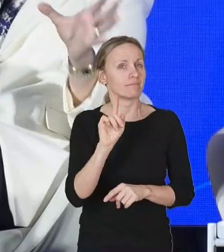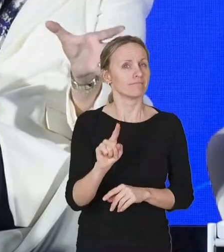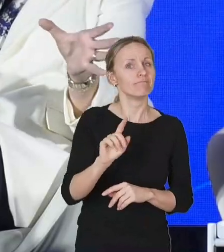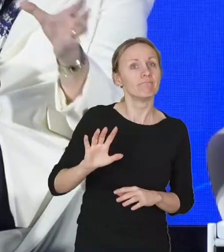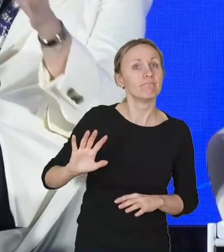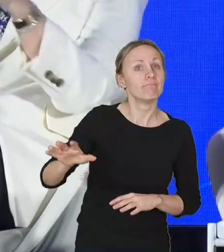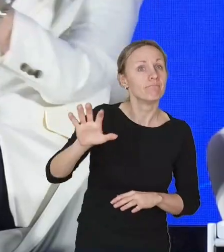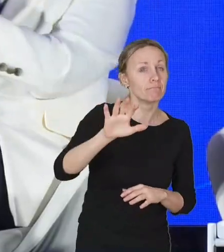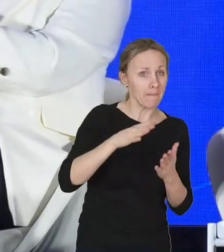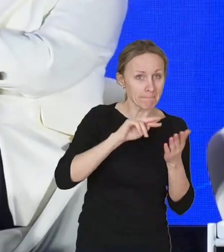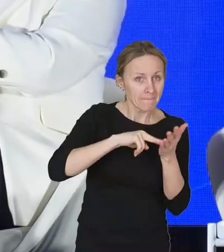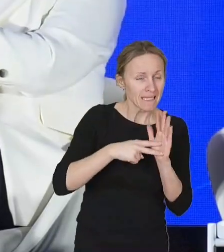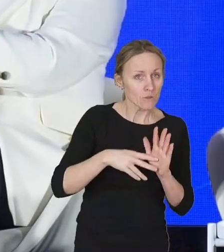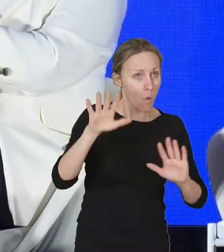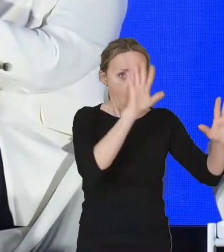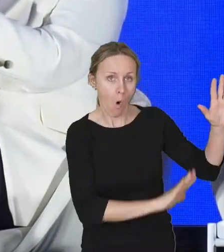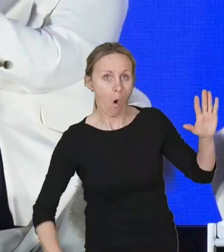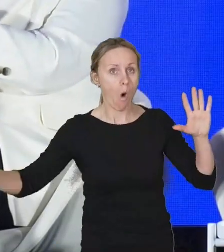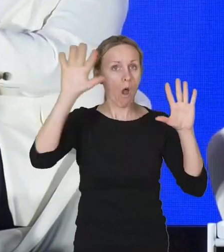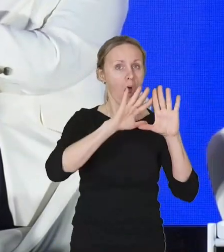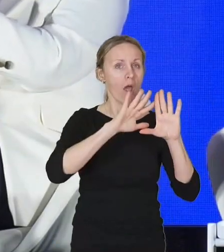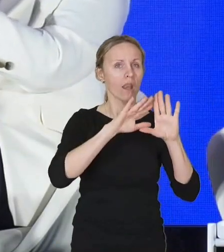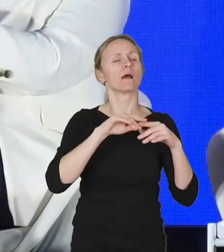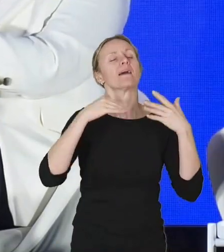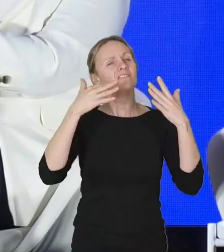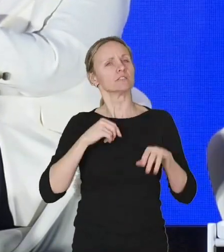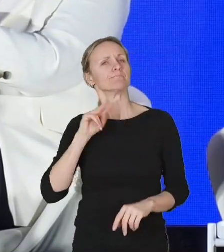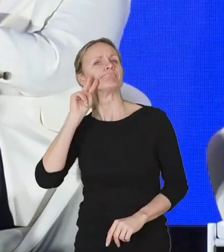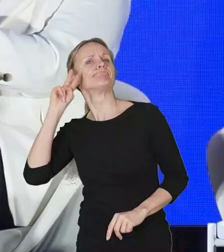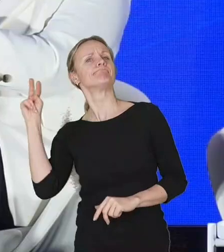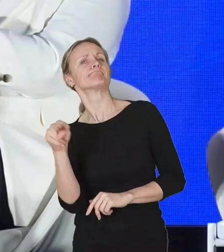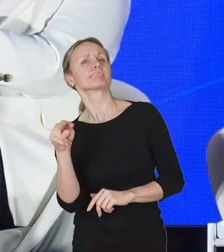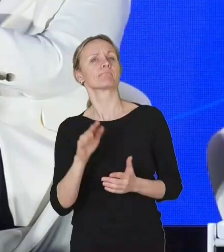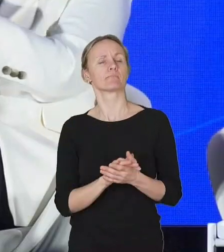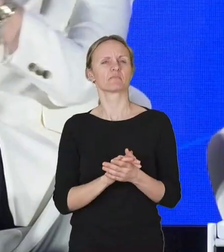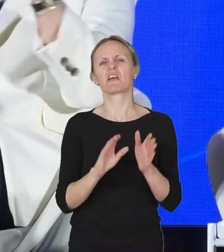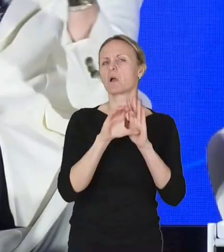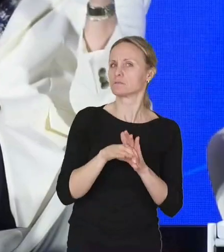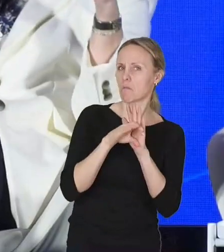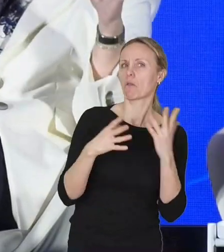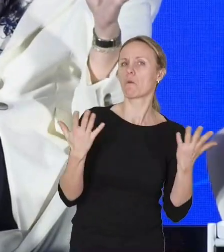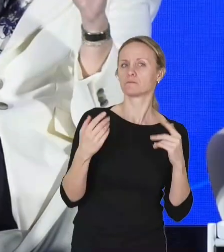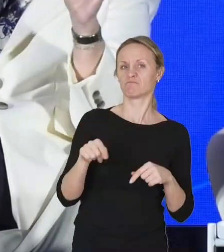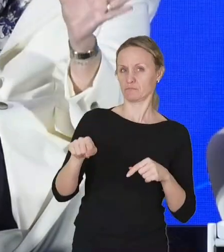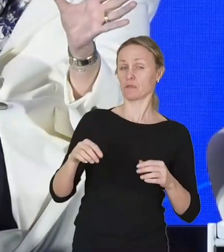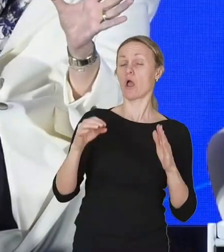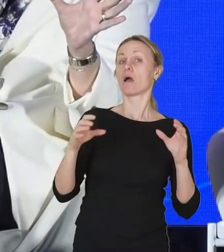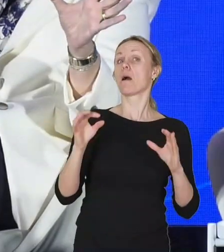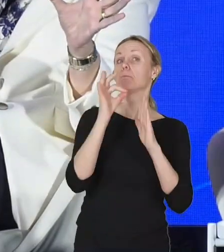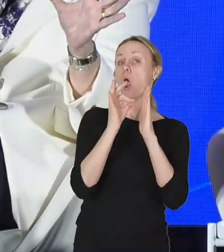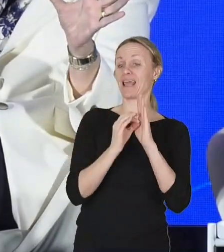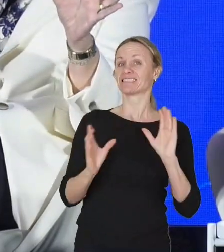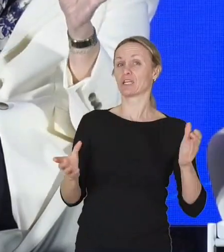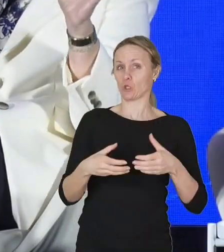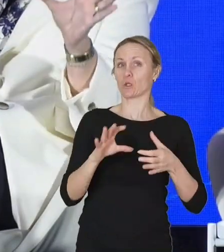policy on the one hand, and then with the trade, industrial and competitiveness policies on the other hand. If you take the research and